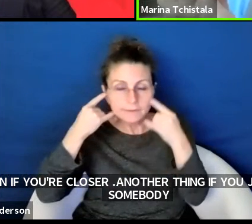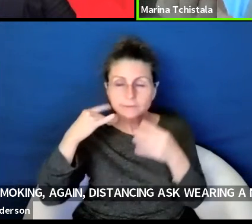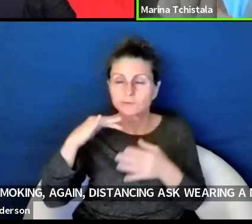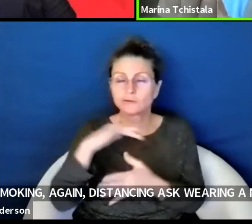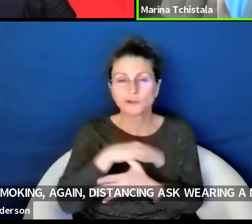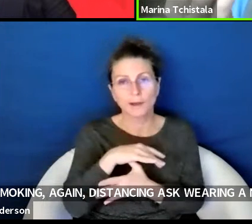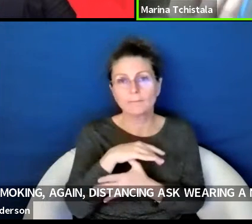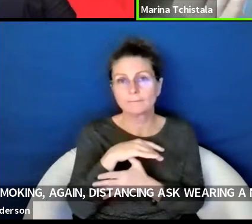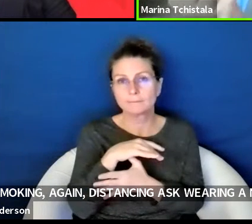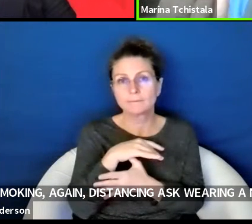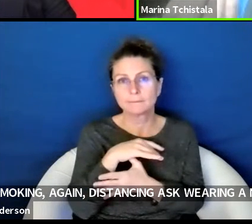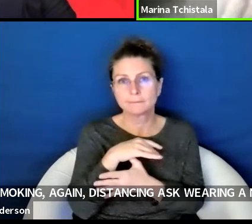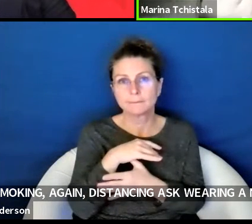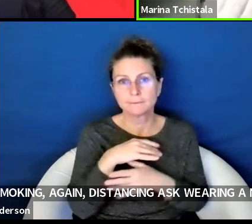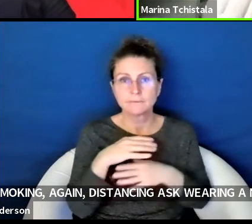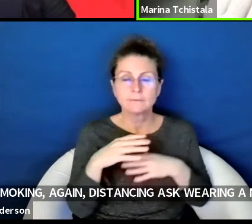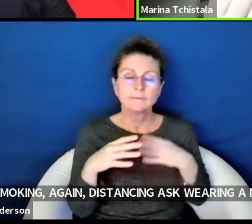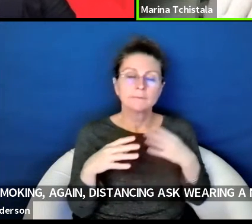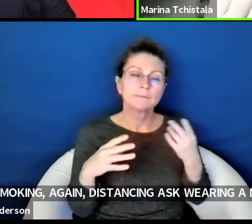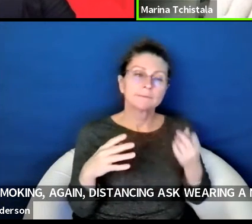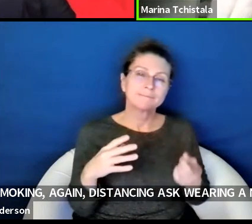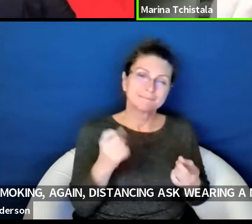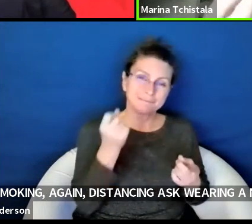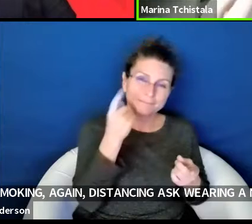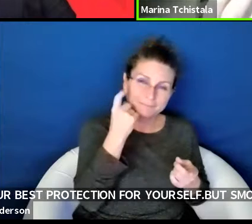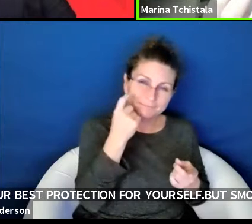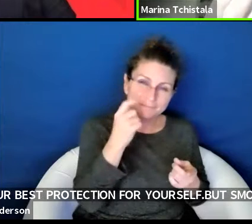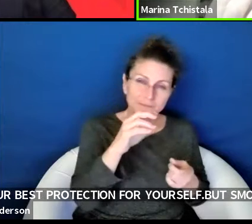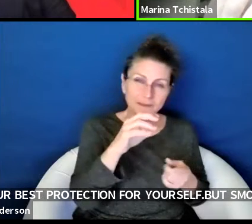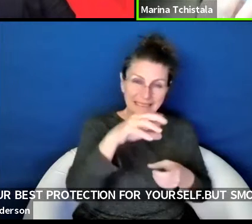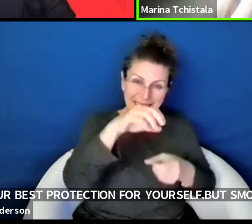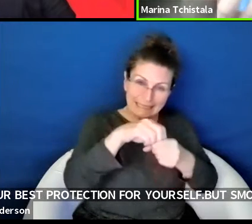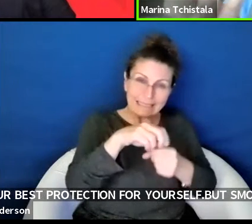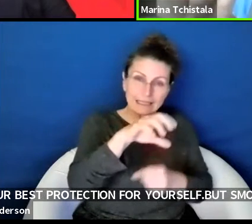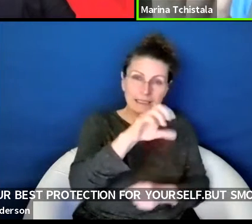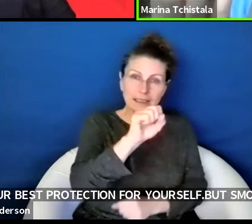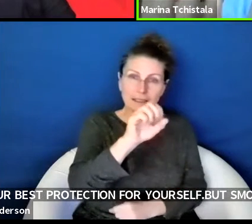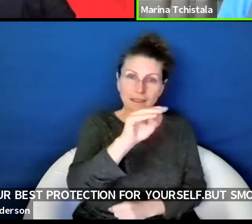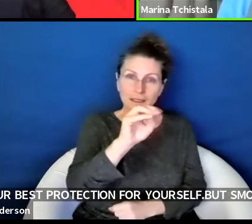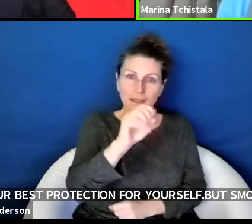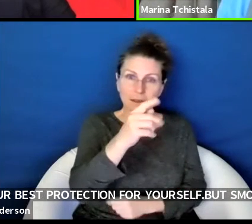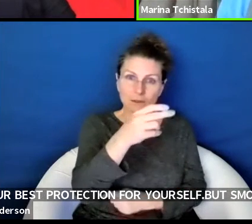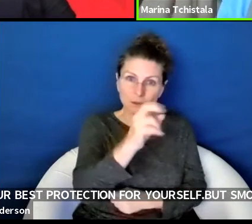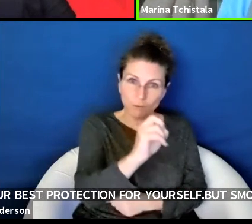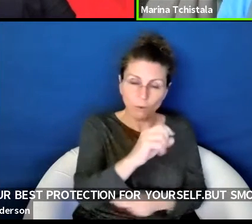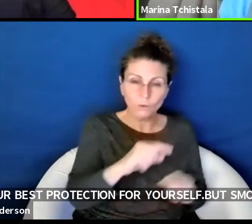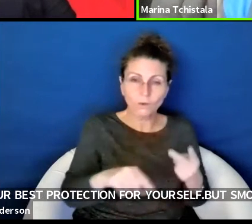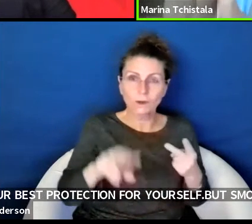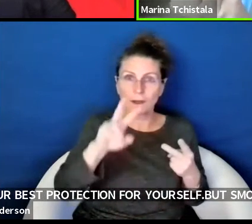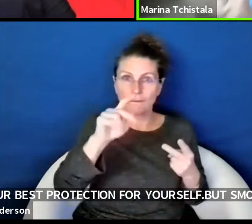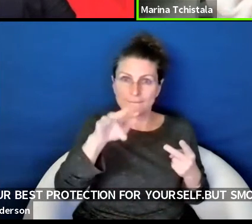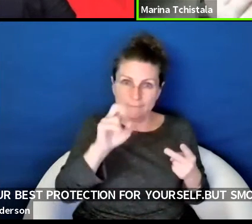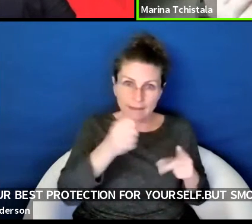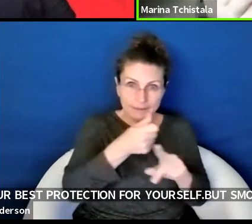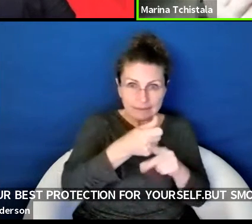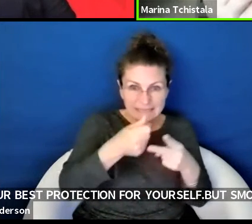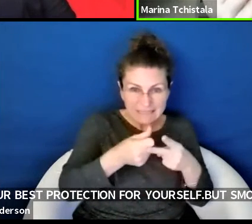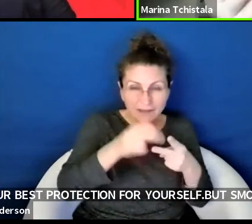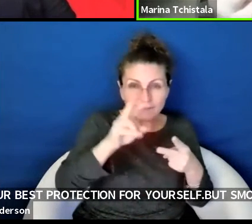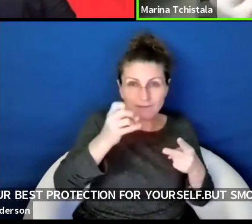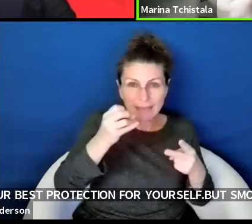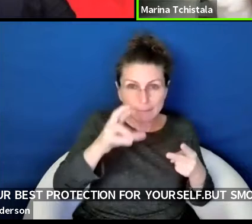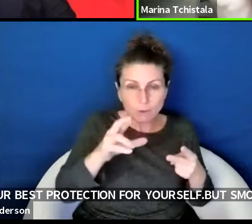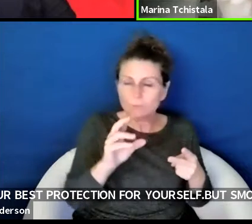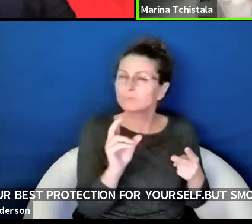it's not the spread of the virus. Also, if it's not happening outside, if it's happening